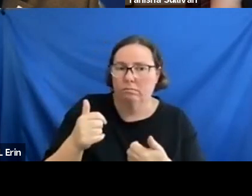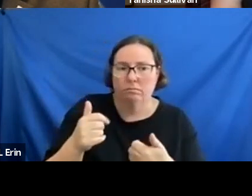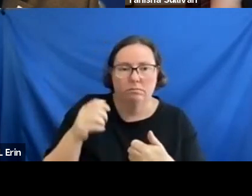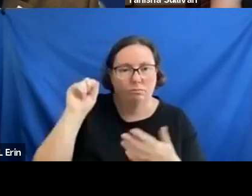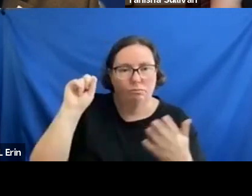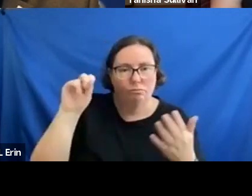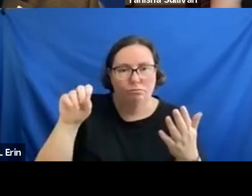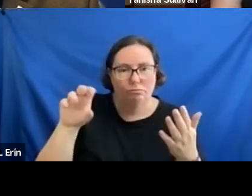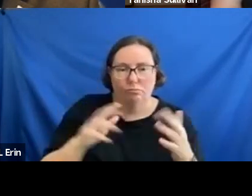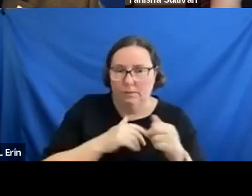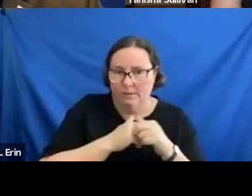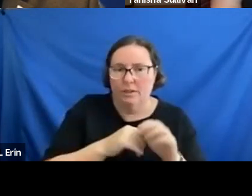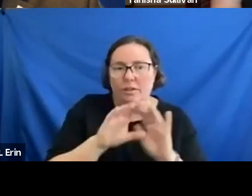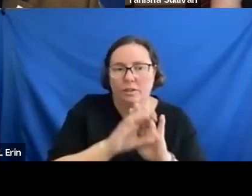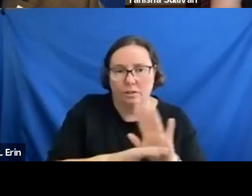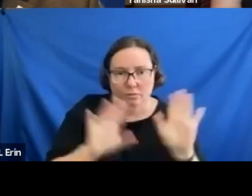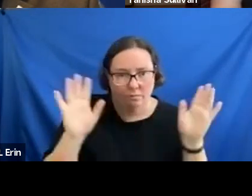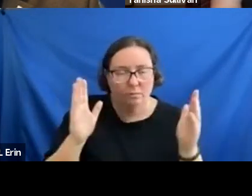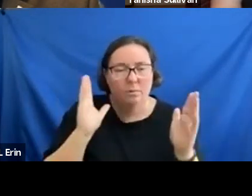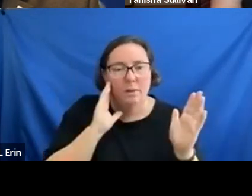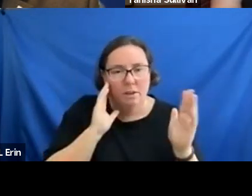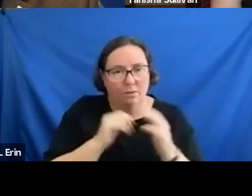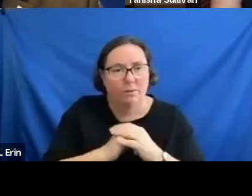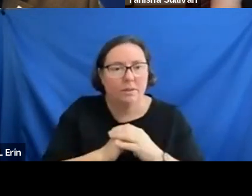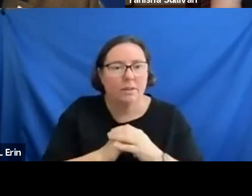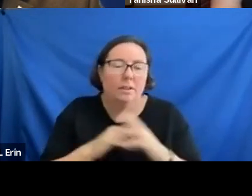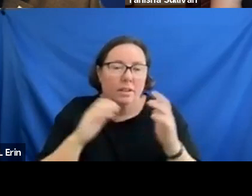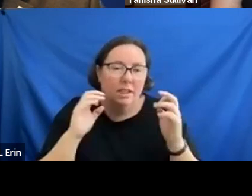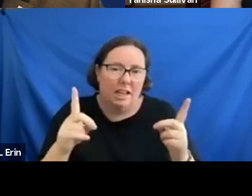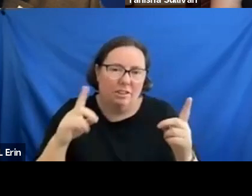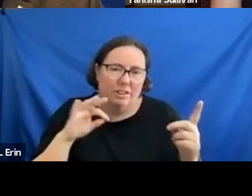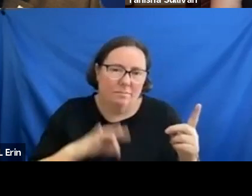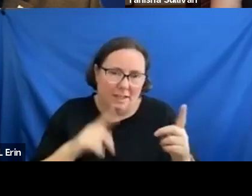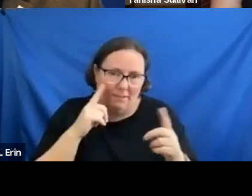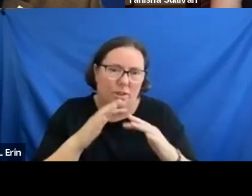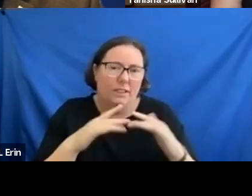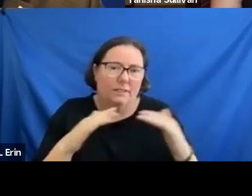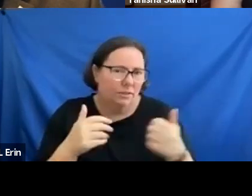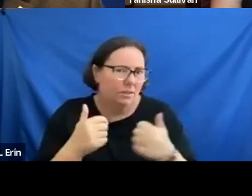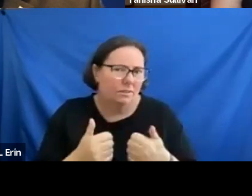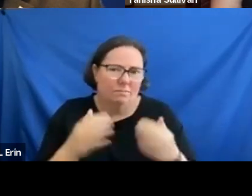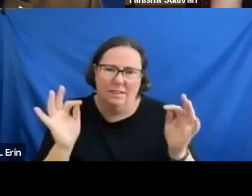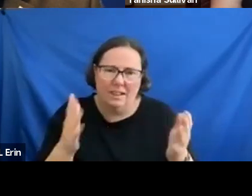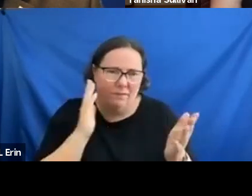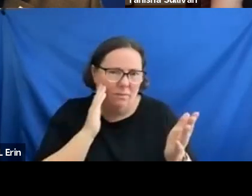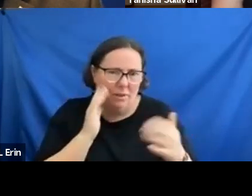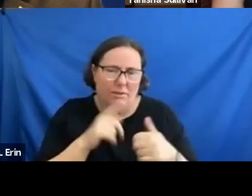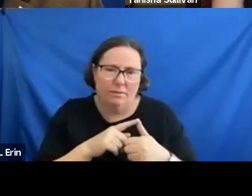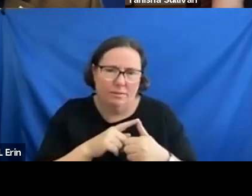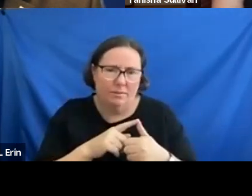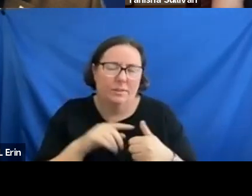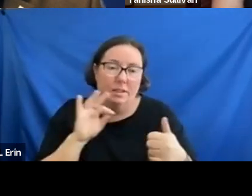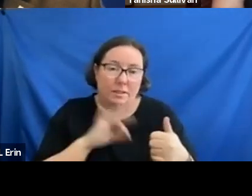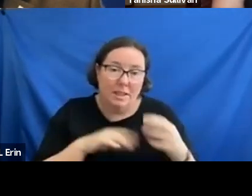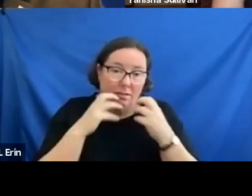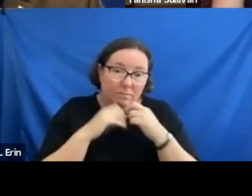done constitutionally. So we know there are educational benefits to diversity, right? Benefits that matter